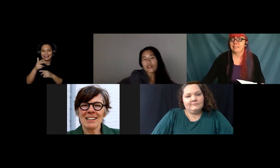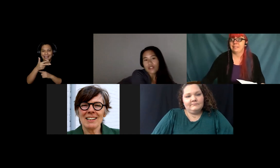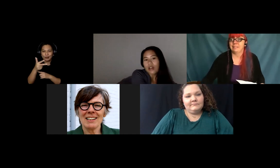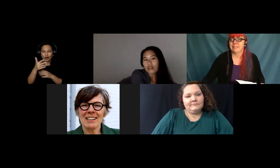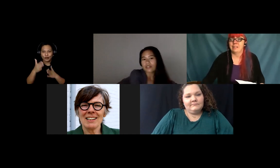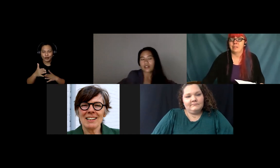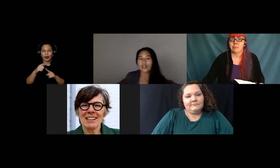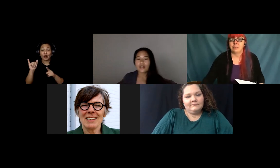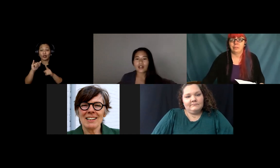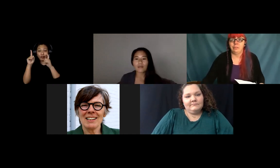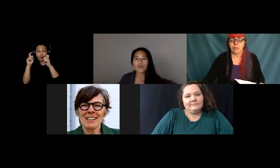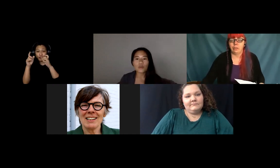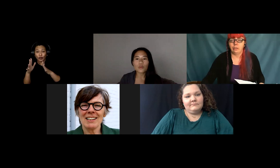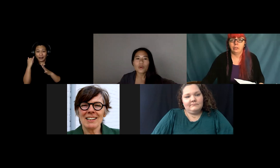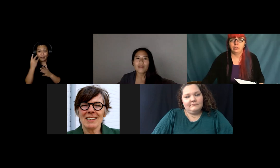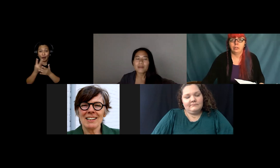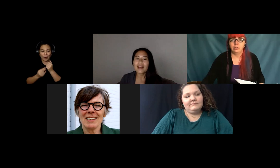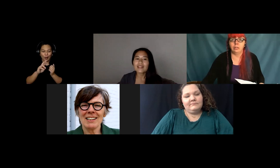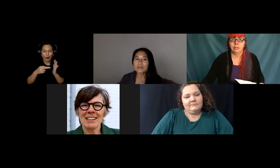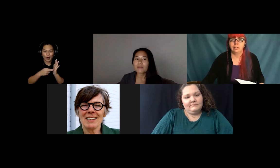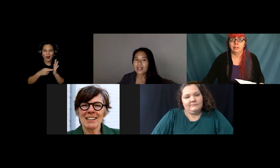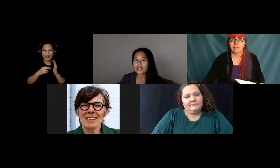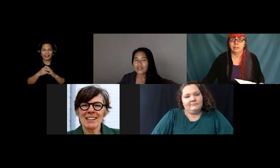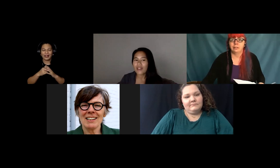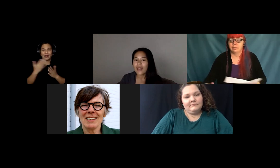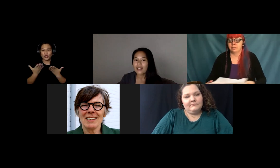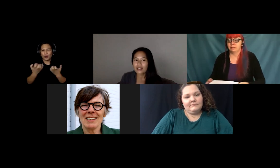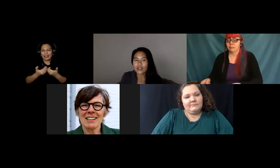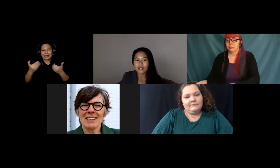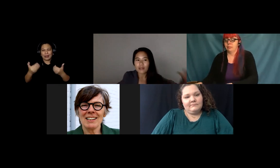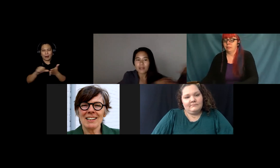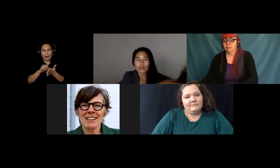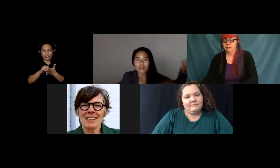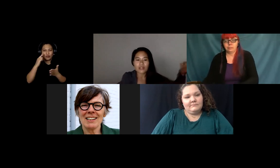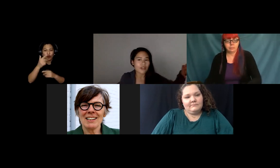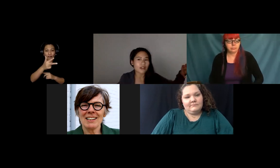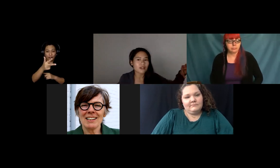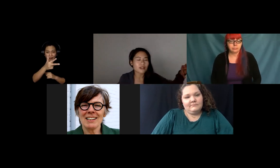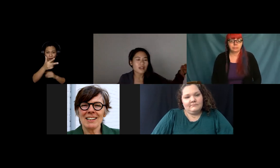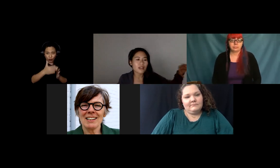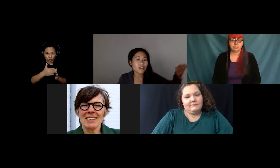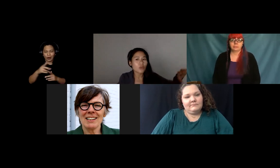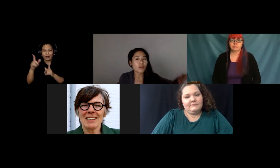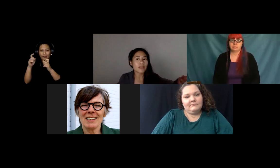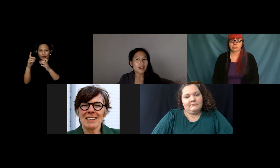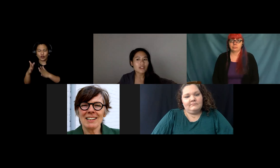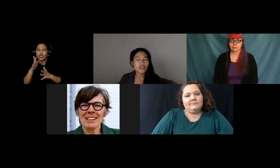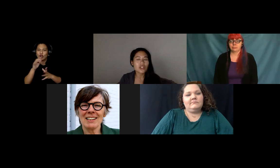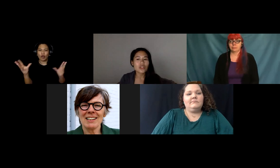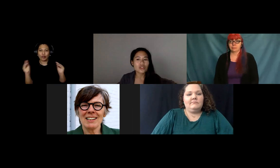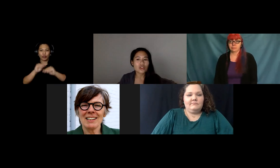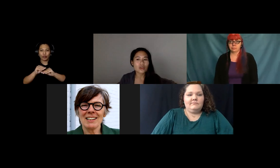also a photographer. You want to maybe have separate pages for that and not try to lump in those different things into one